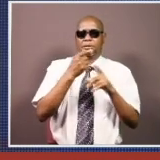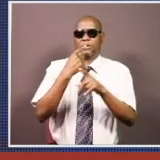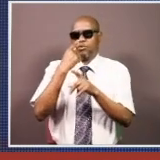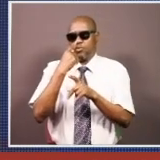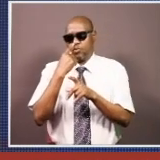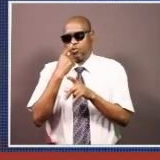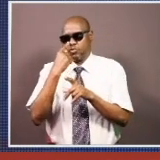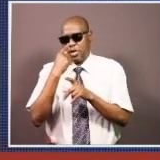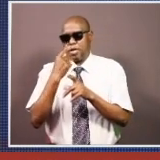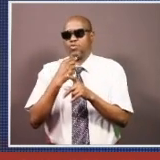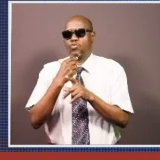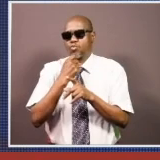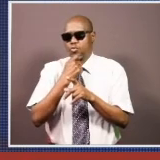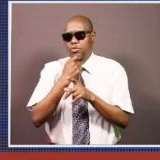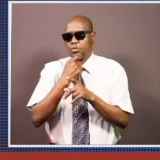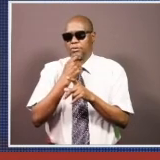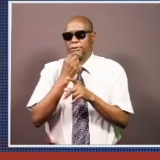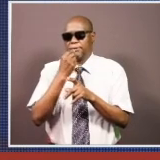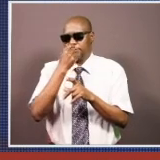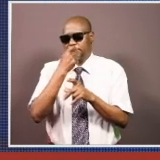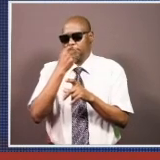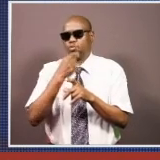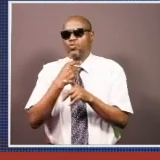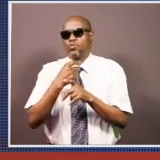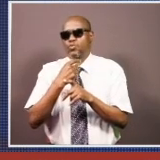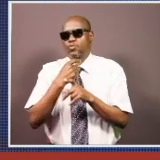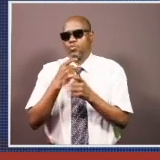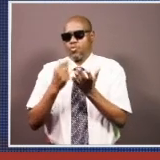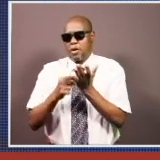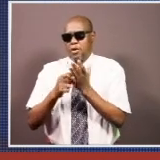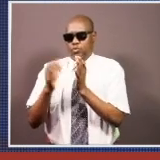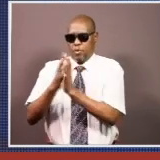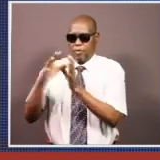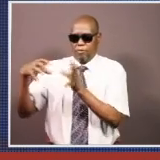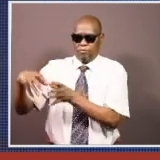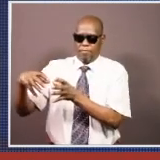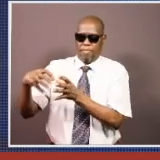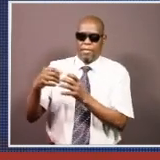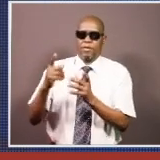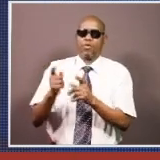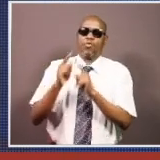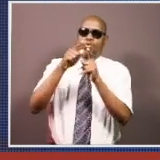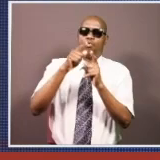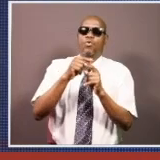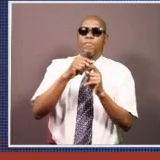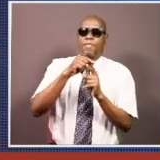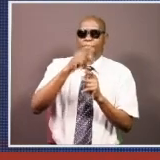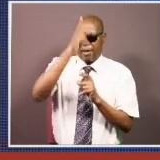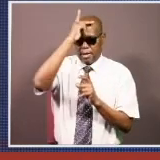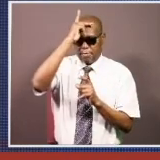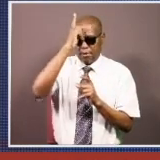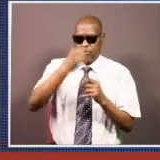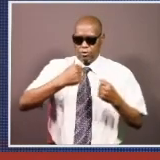Uganda. All Group A matches will be played in Kisumu, while Group B matches will be in Kakamega. The winners of each group will face off